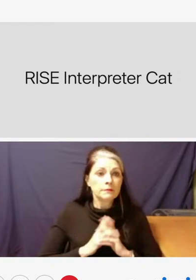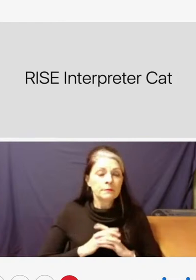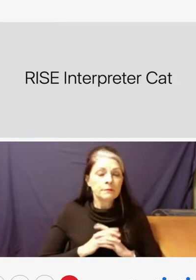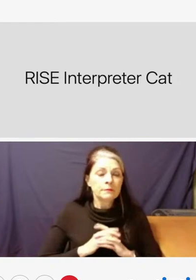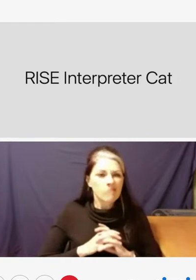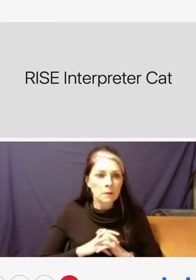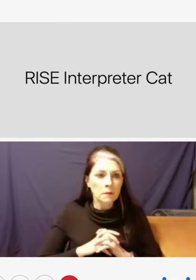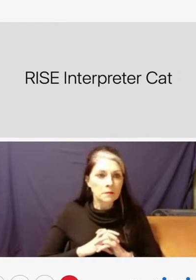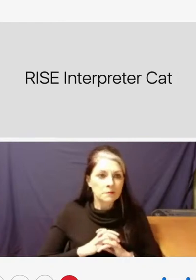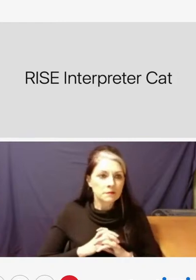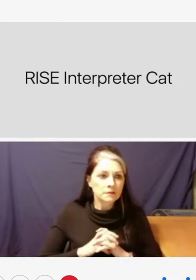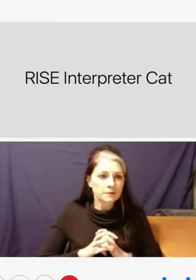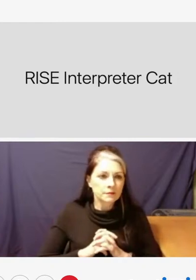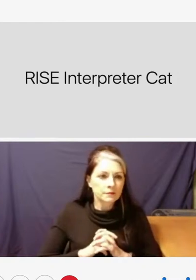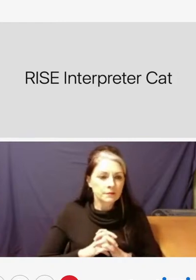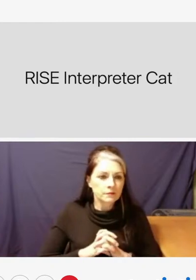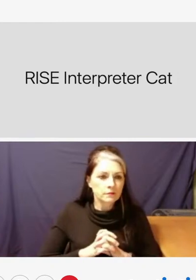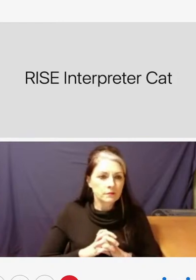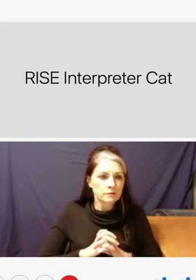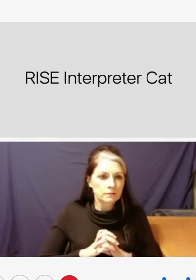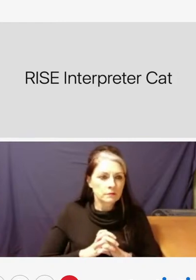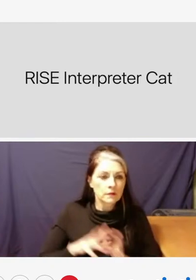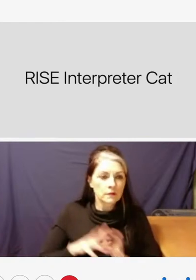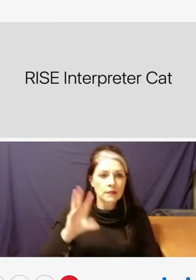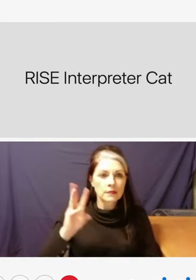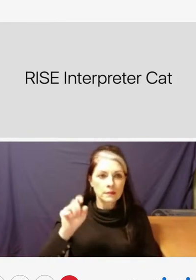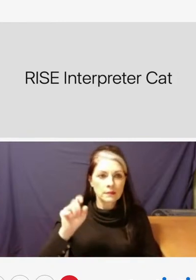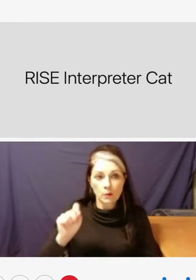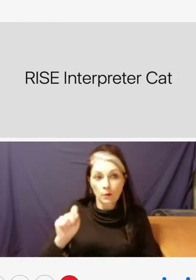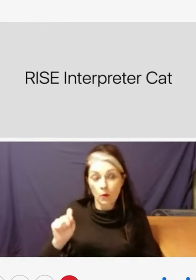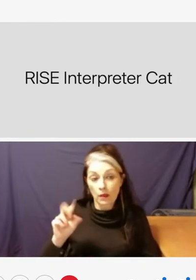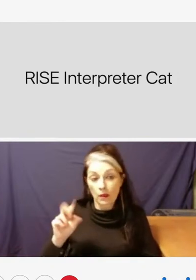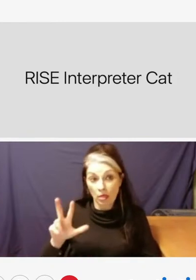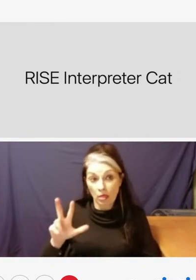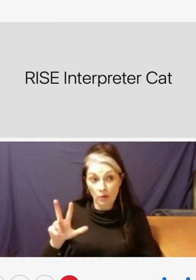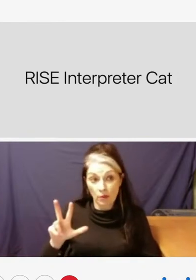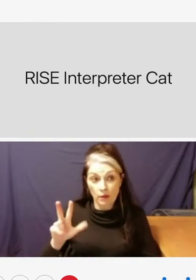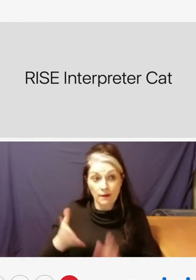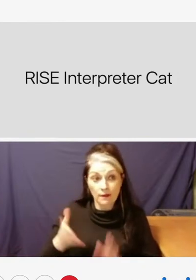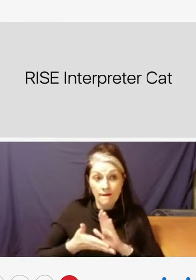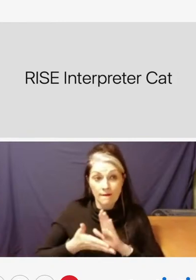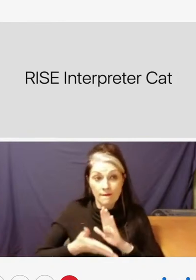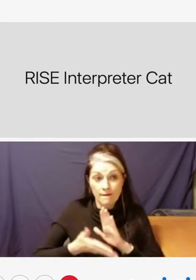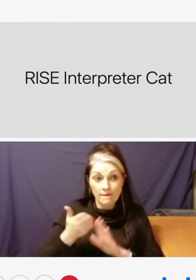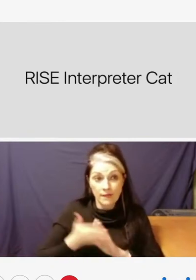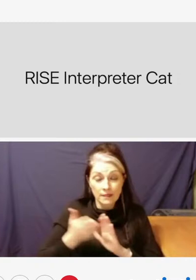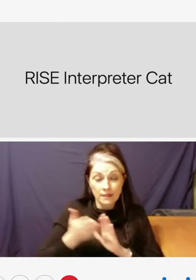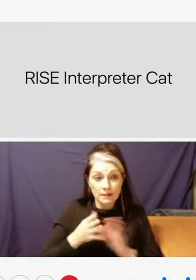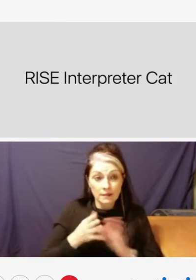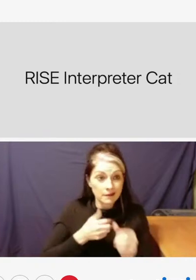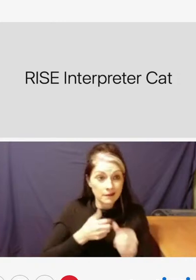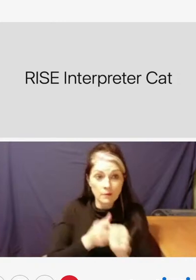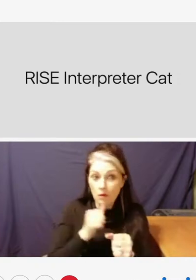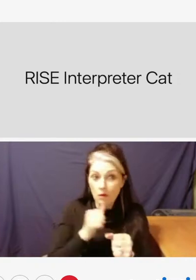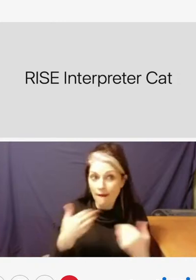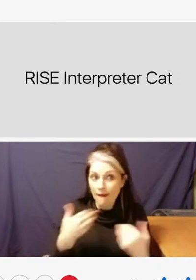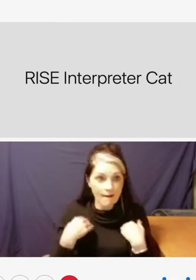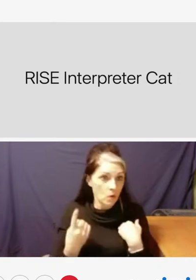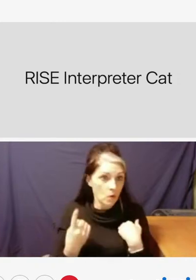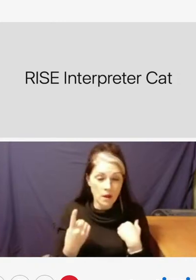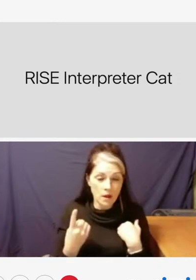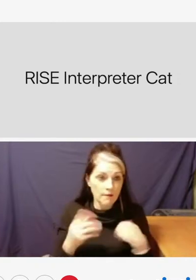okay 6.3 facilities updates we do not have a facilities update this evening